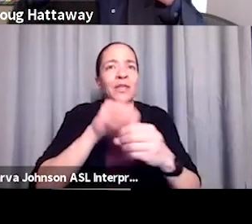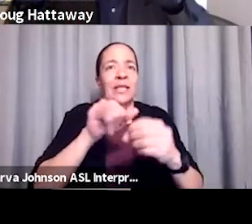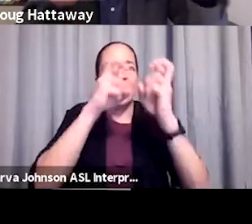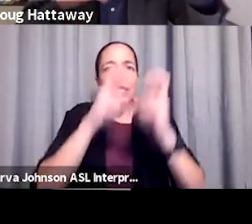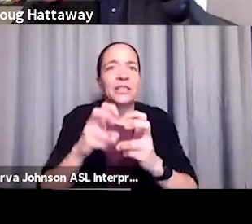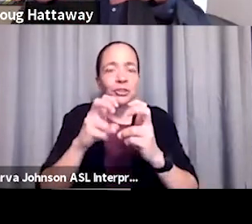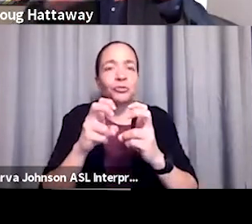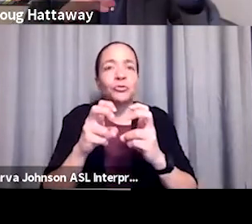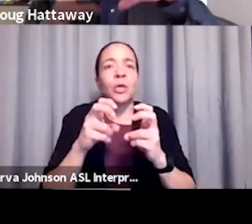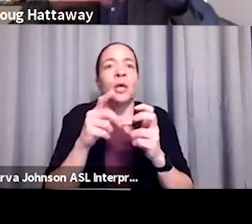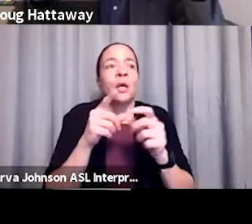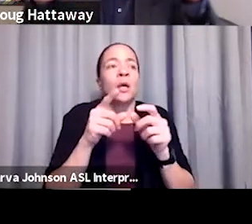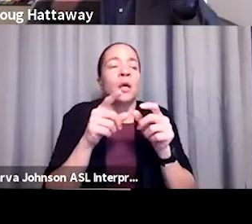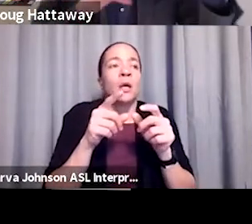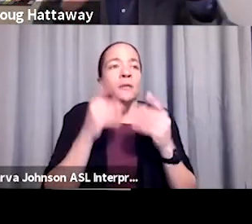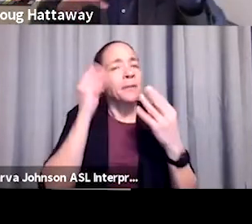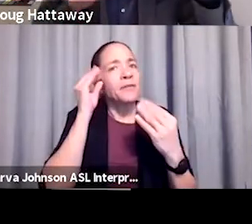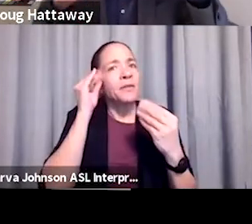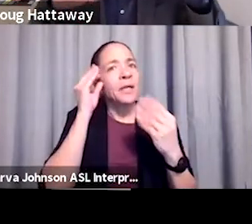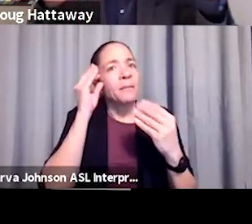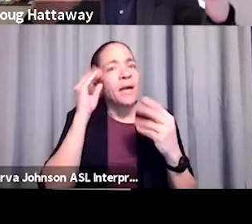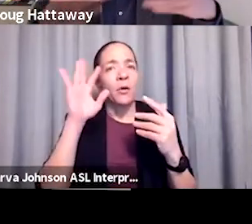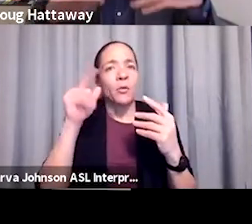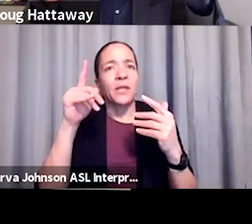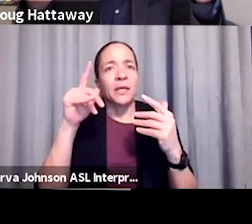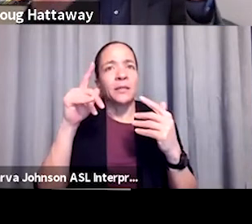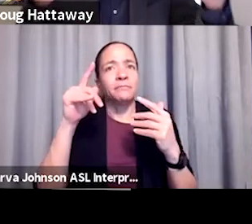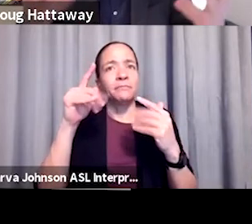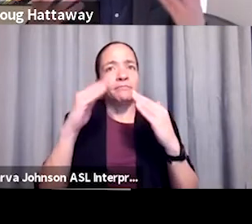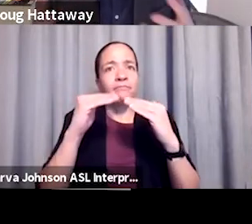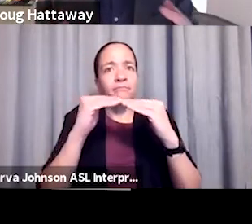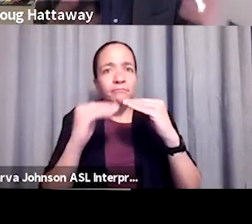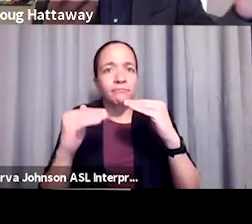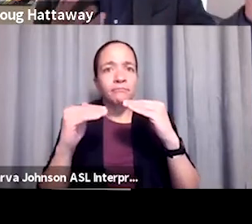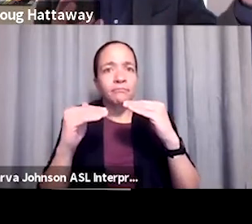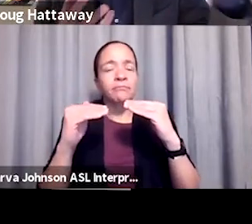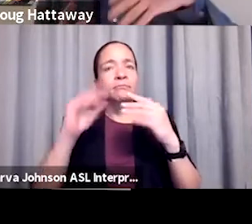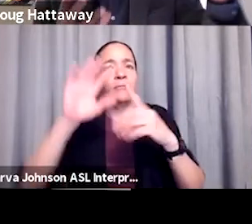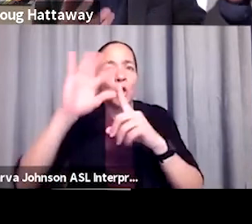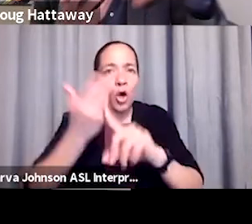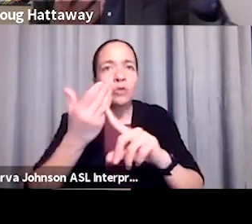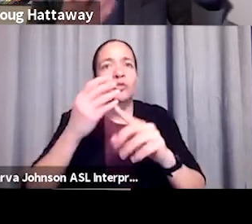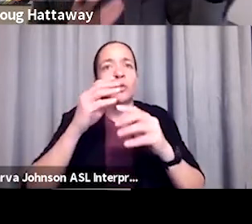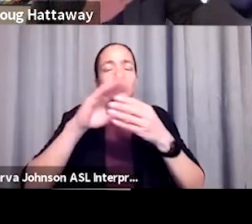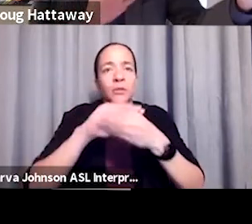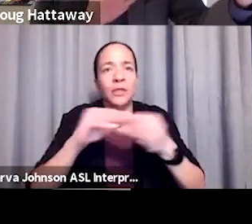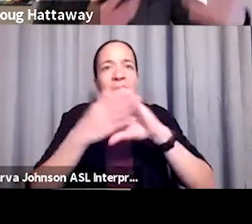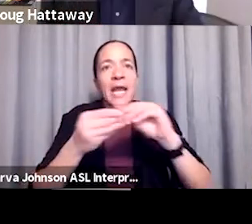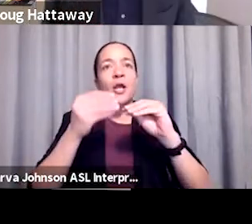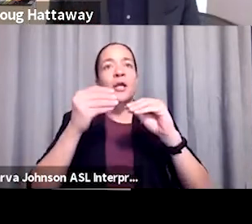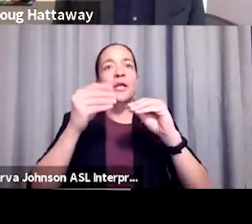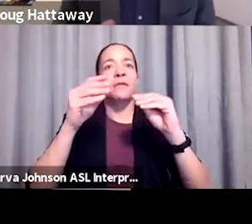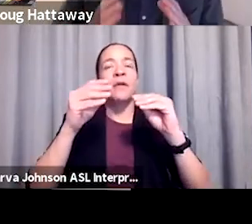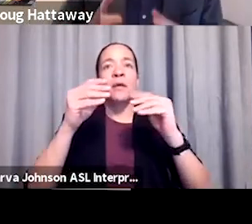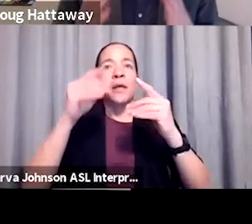okay, what are higher level narratives that we would call meta narratives, or perhaps cultural narratives that affect this